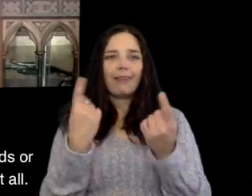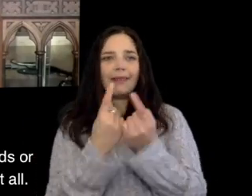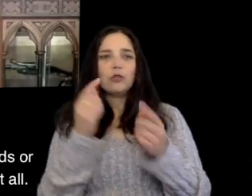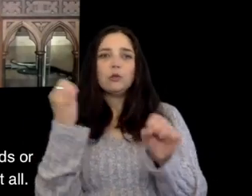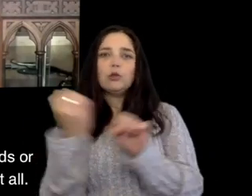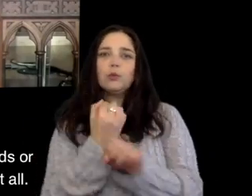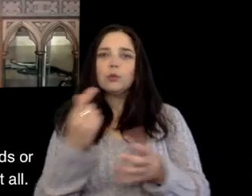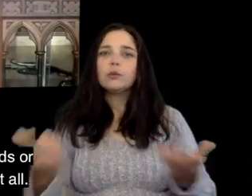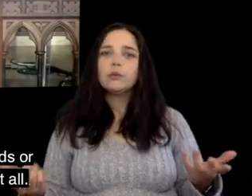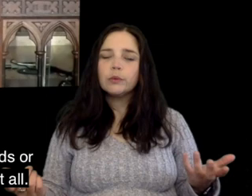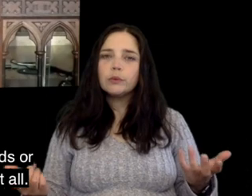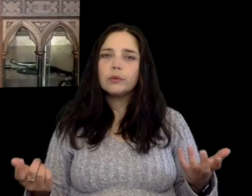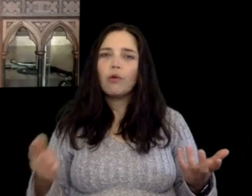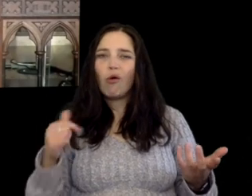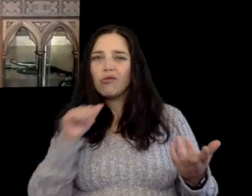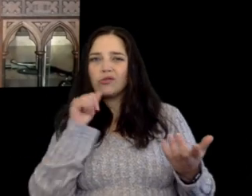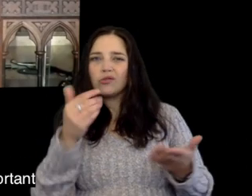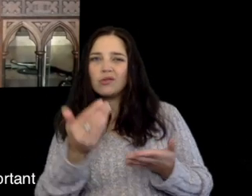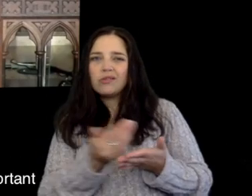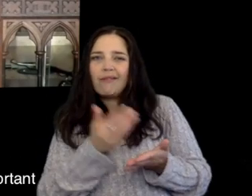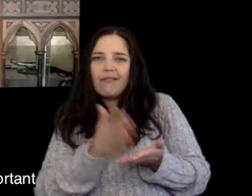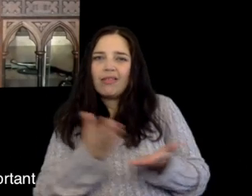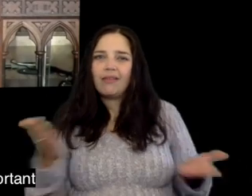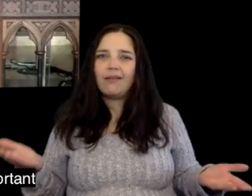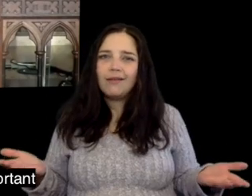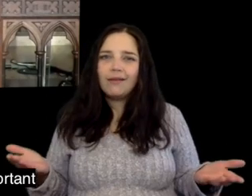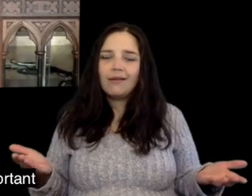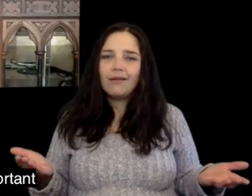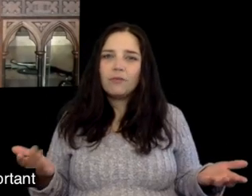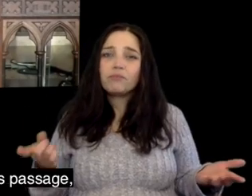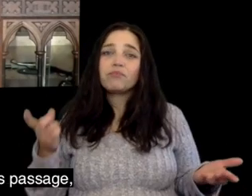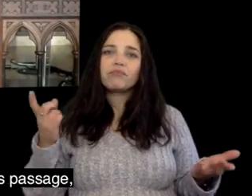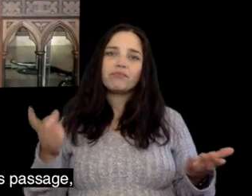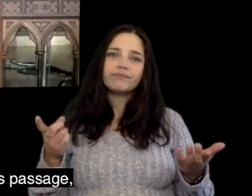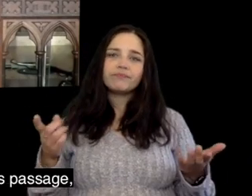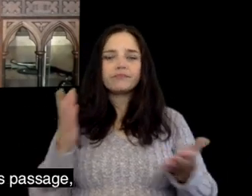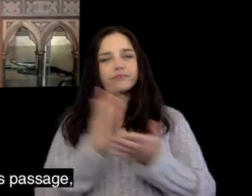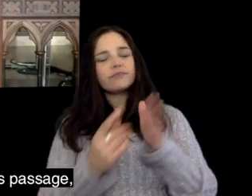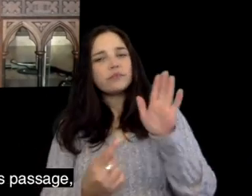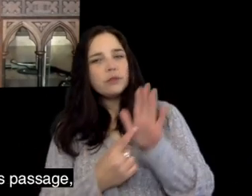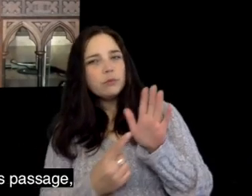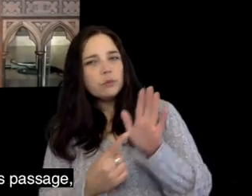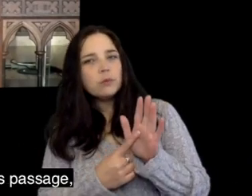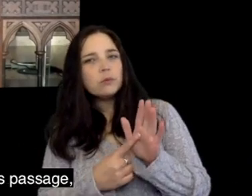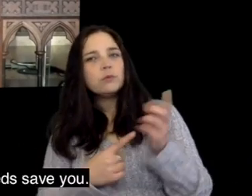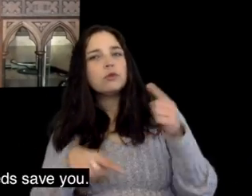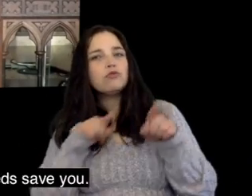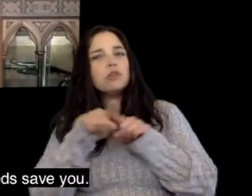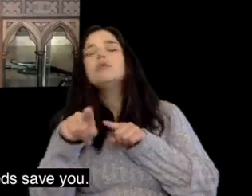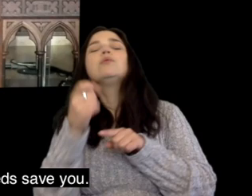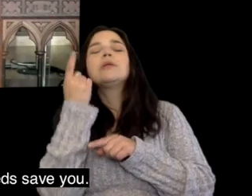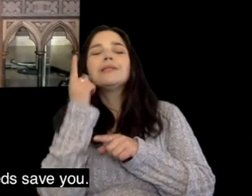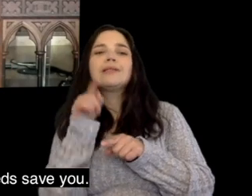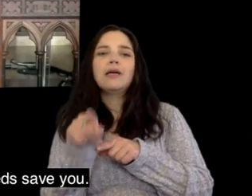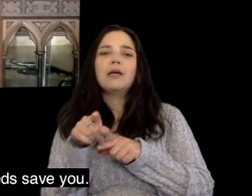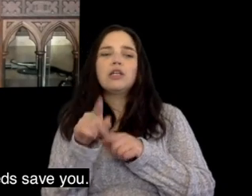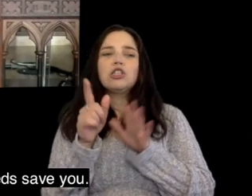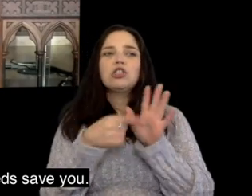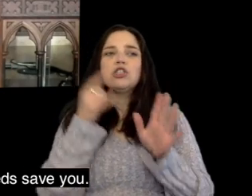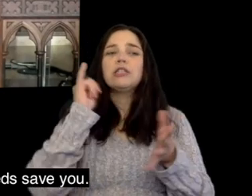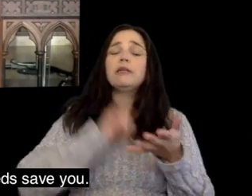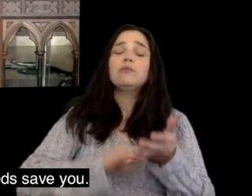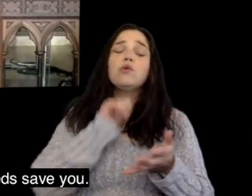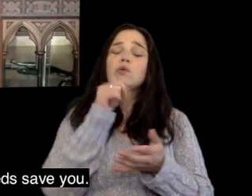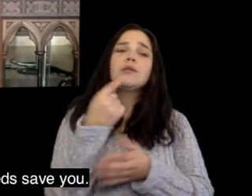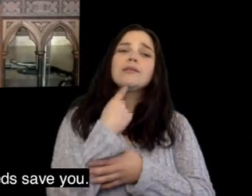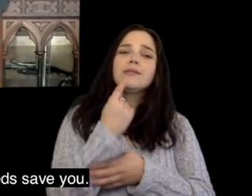deeds, or it's not saving faith at all. Now, this is quite important as we try to understand this passage. James